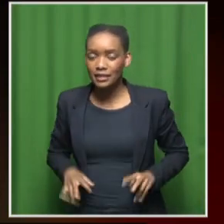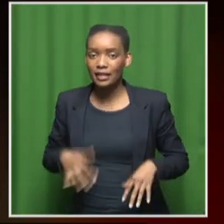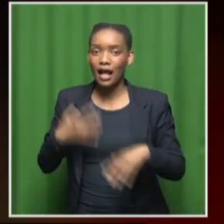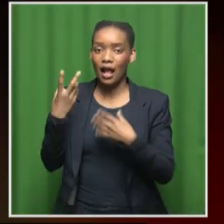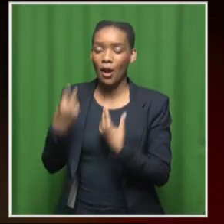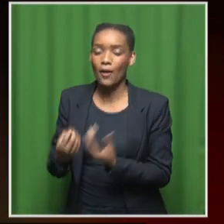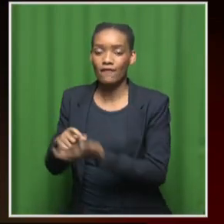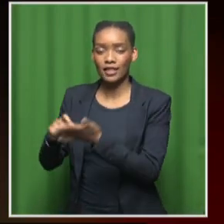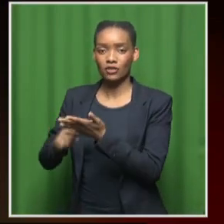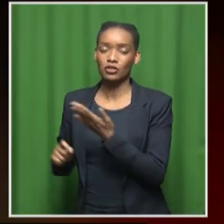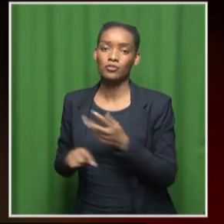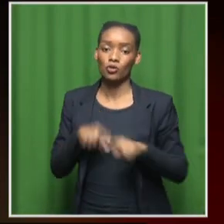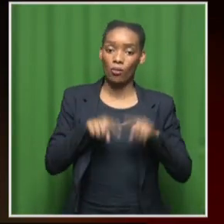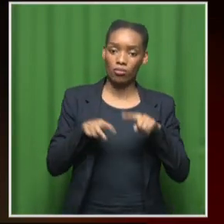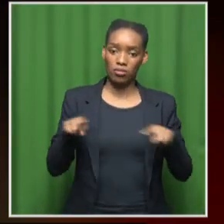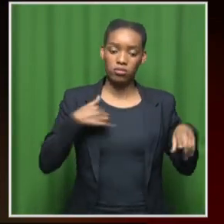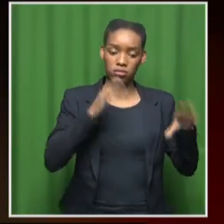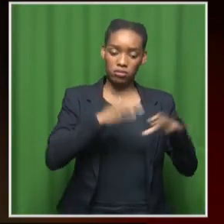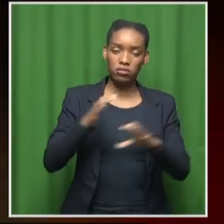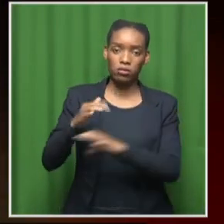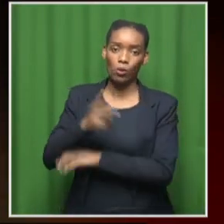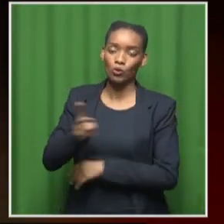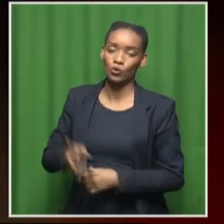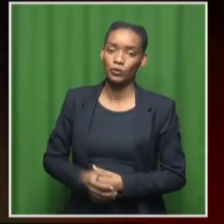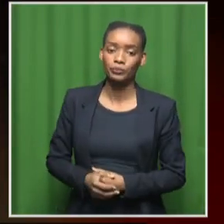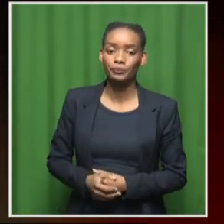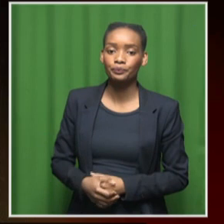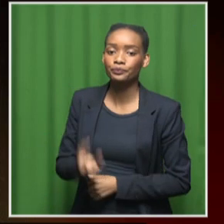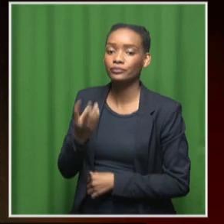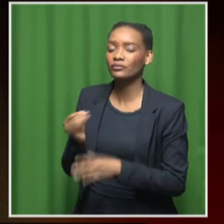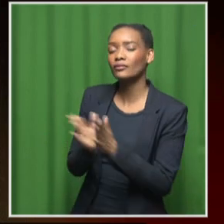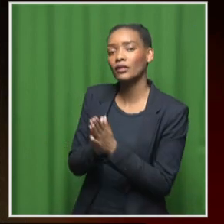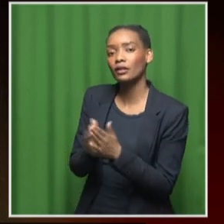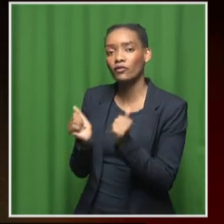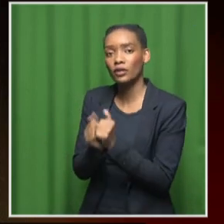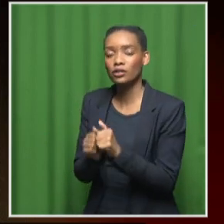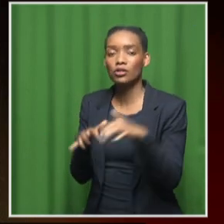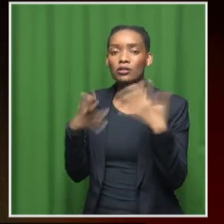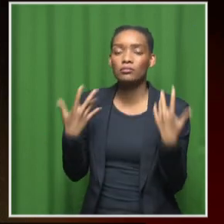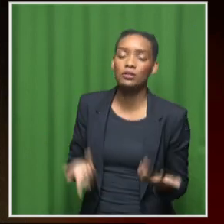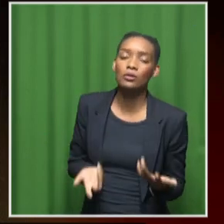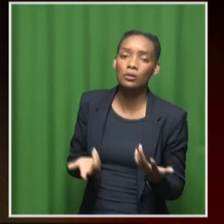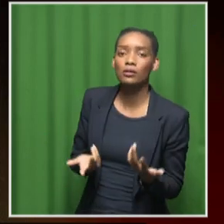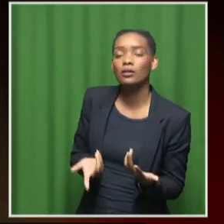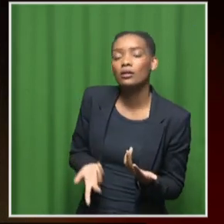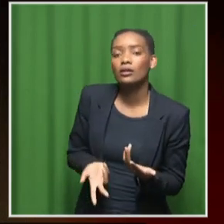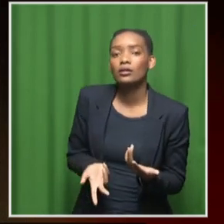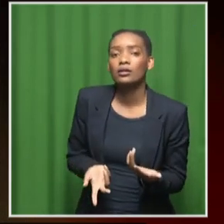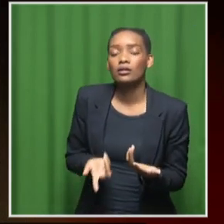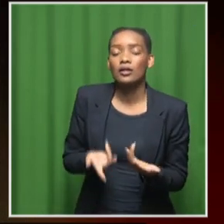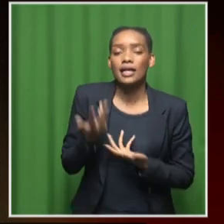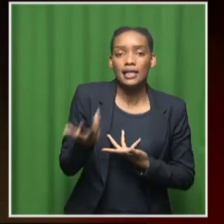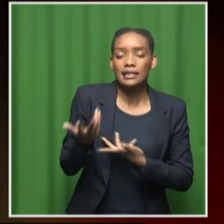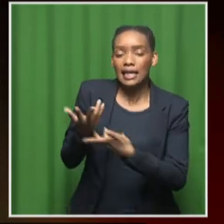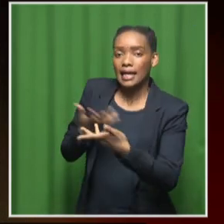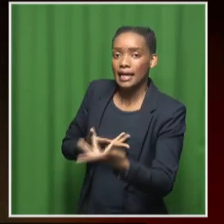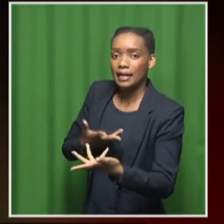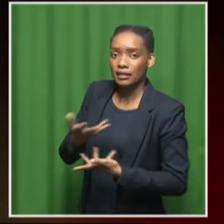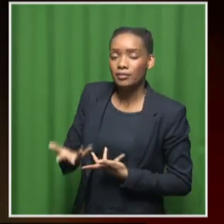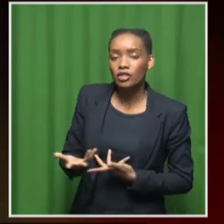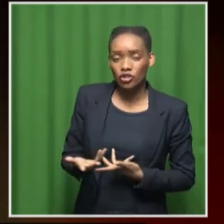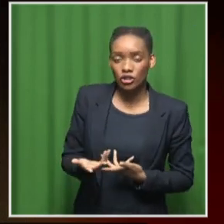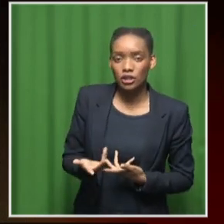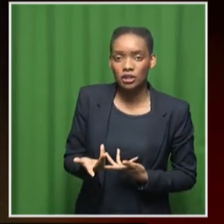Right. So are there any, workshops or maybe interactive sessions, perhaps, as a